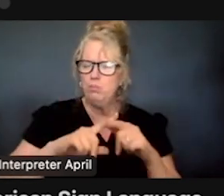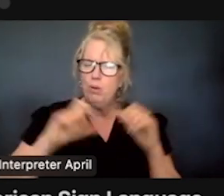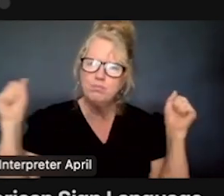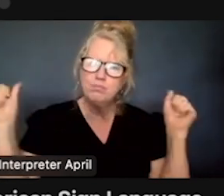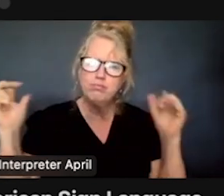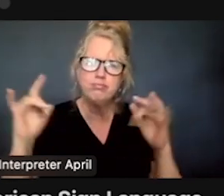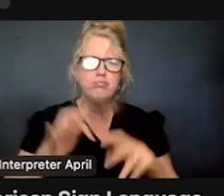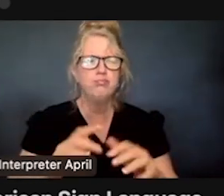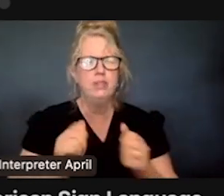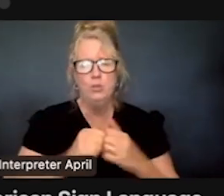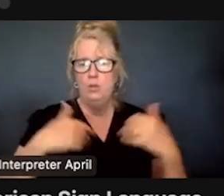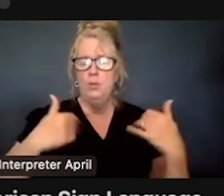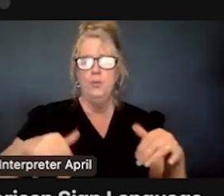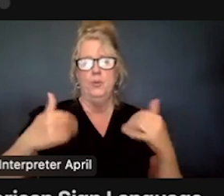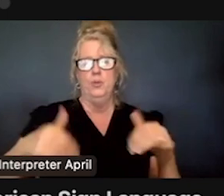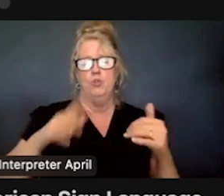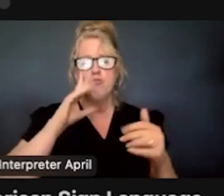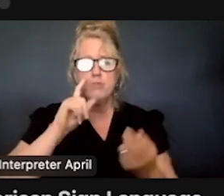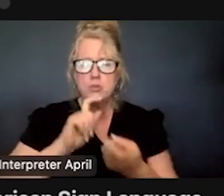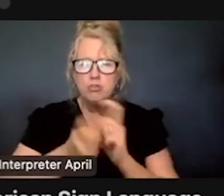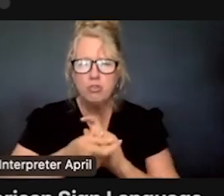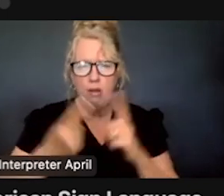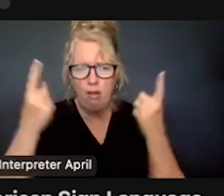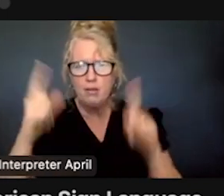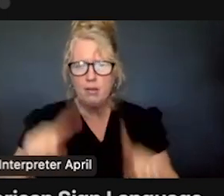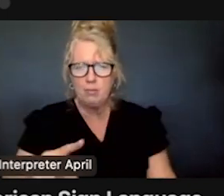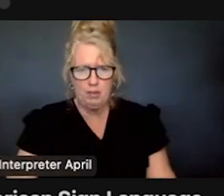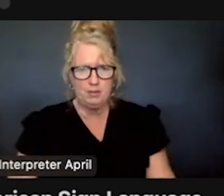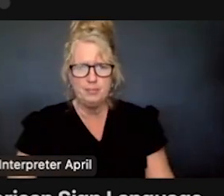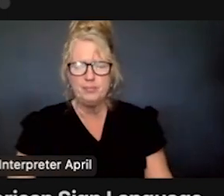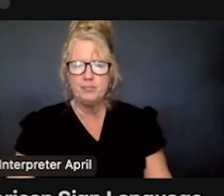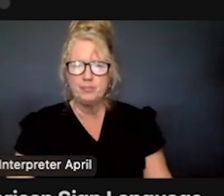when real change can take place.